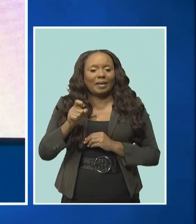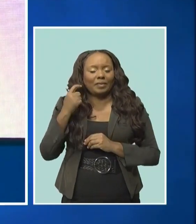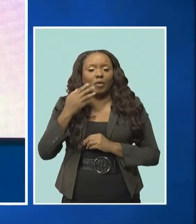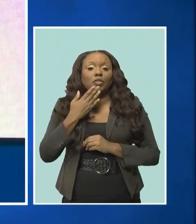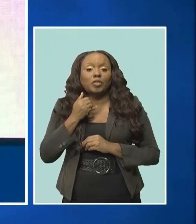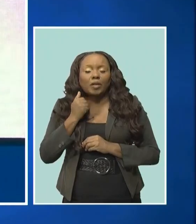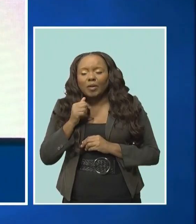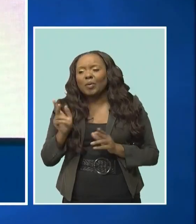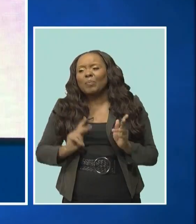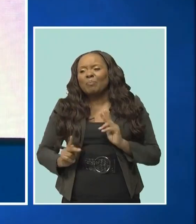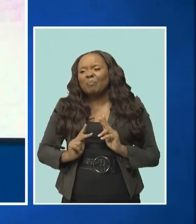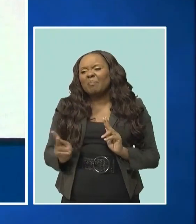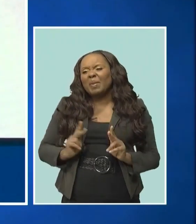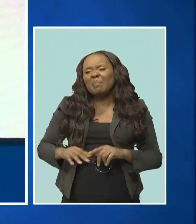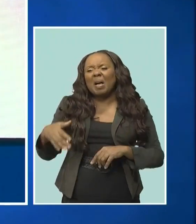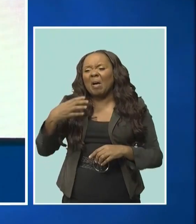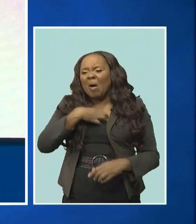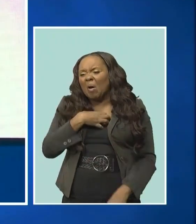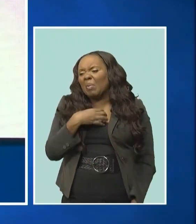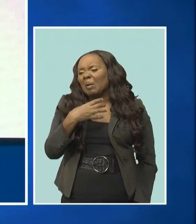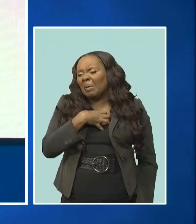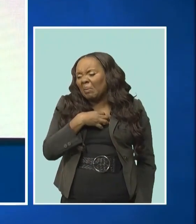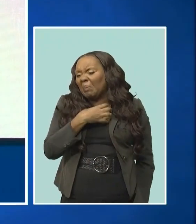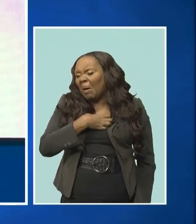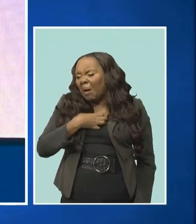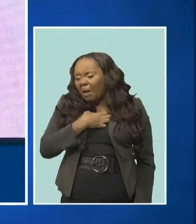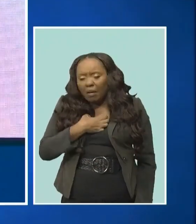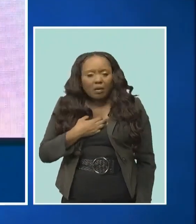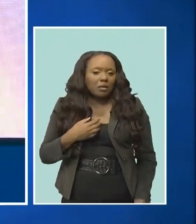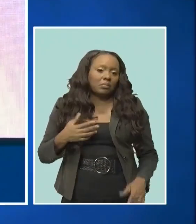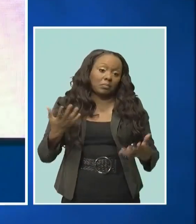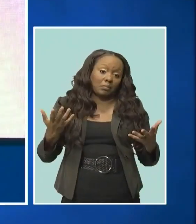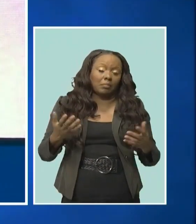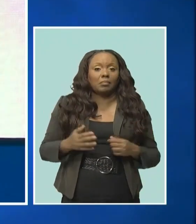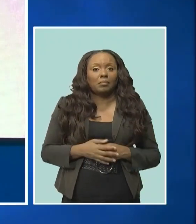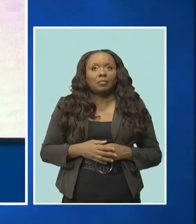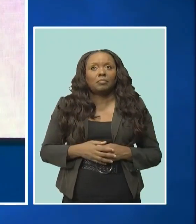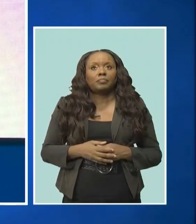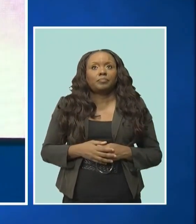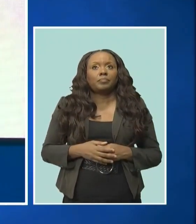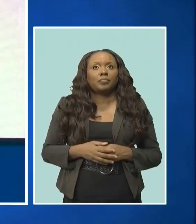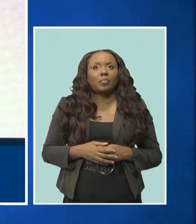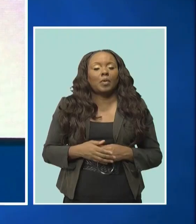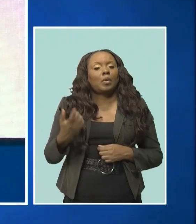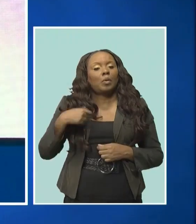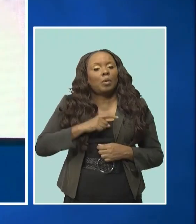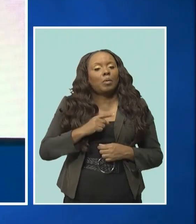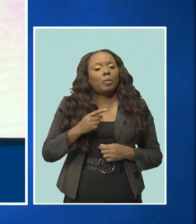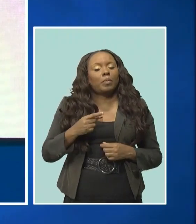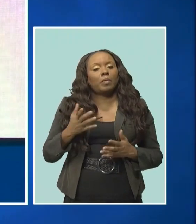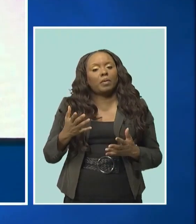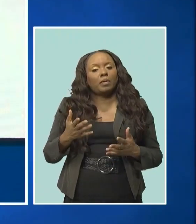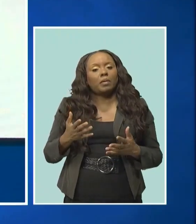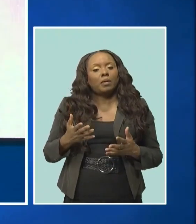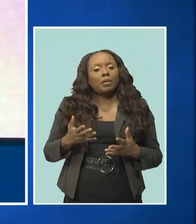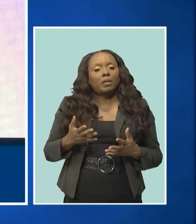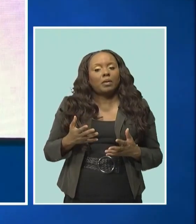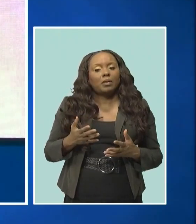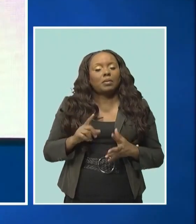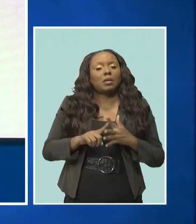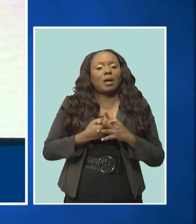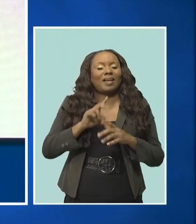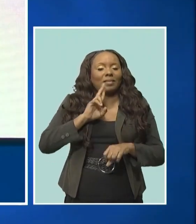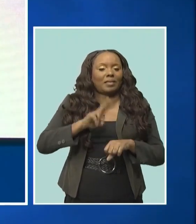introduced a schools nutrition policy, which has also led to a national uproar from some quarters. But the reality